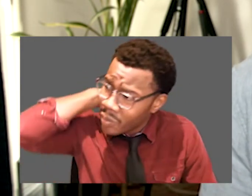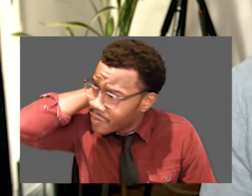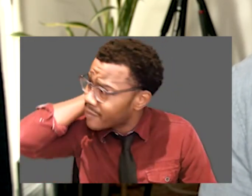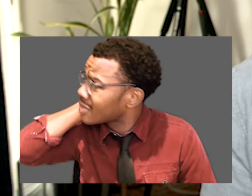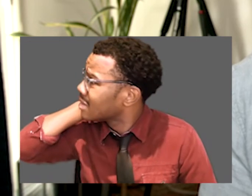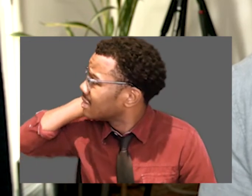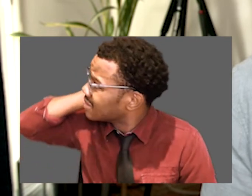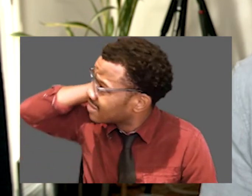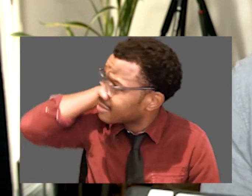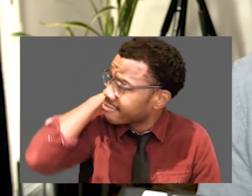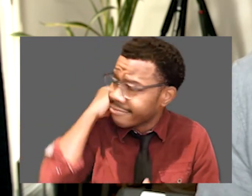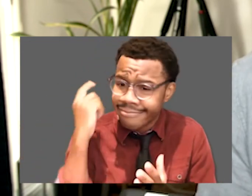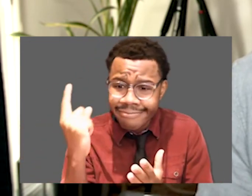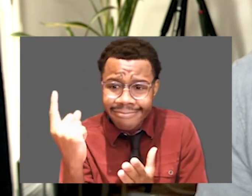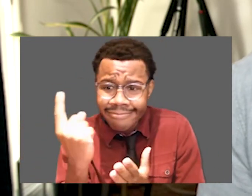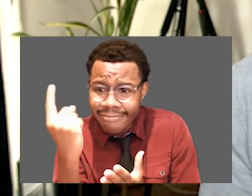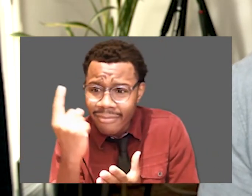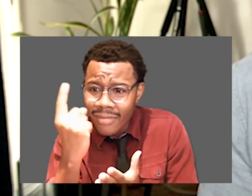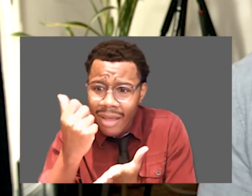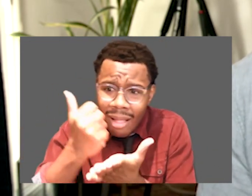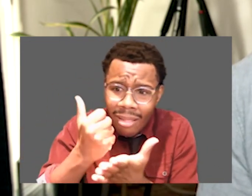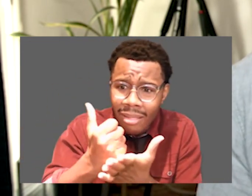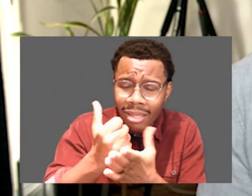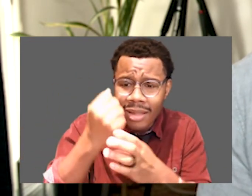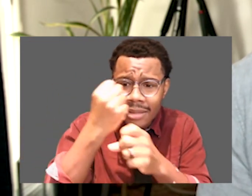the crowded courtroom to save you.